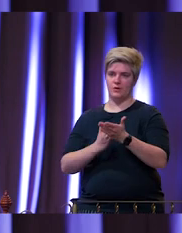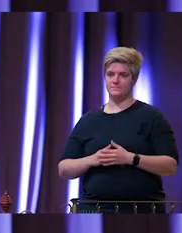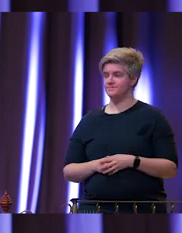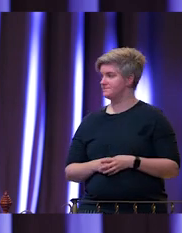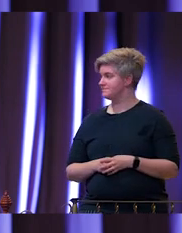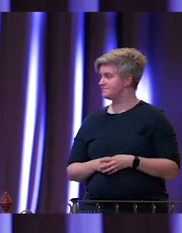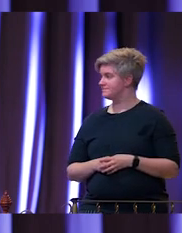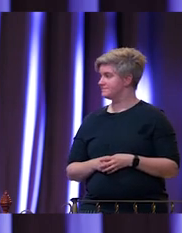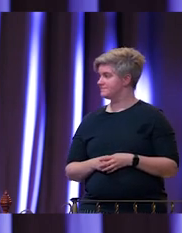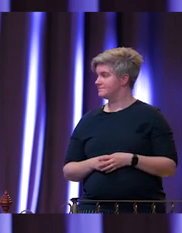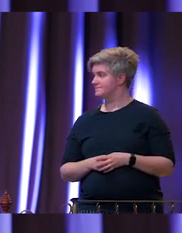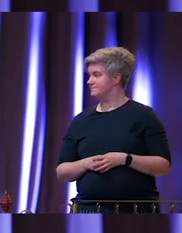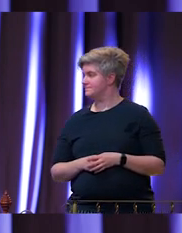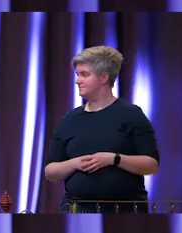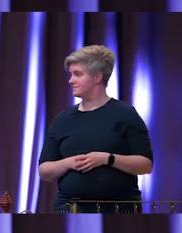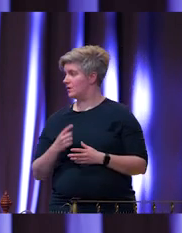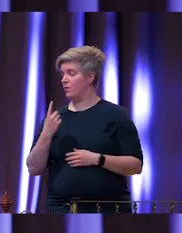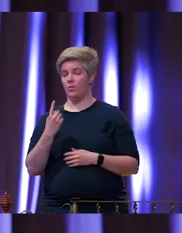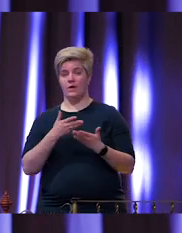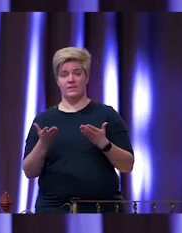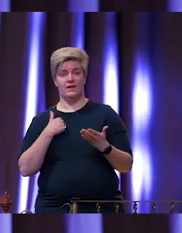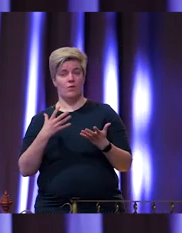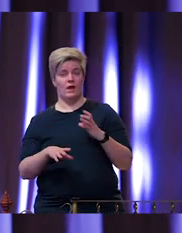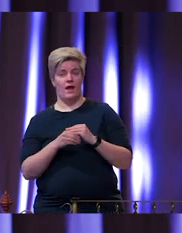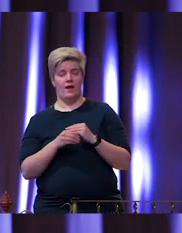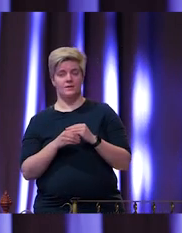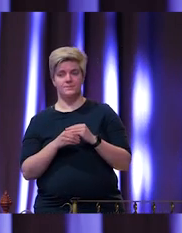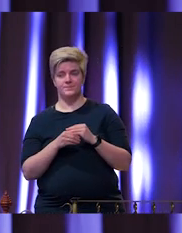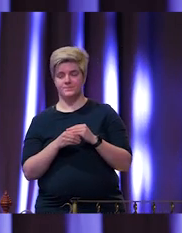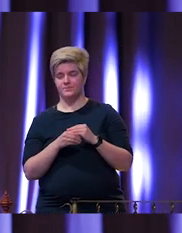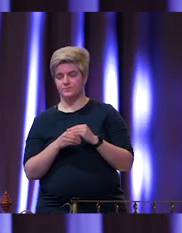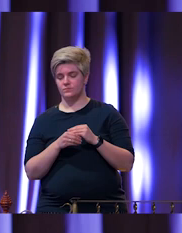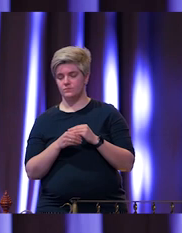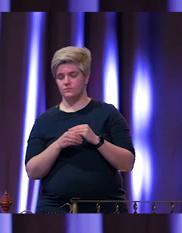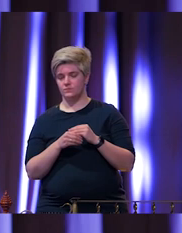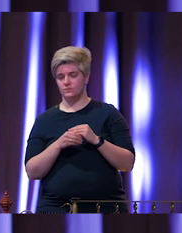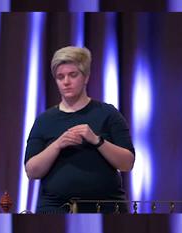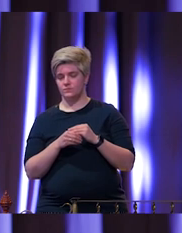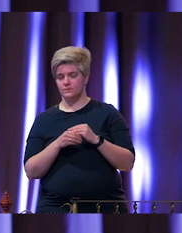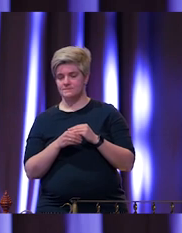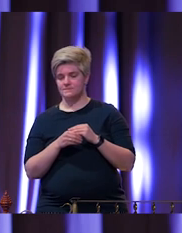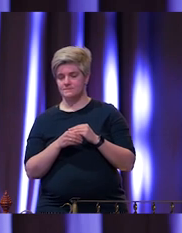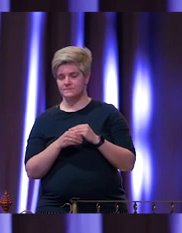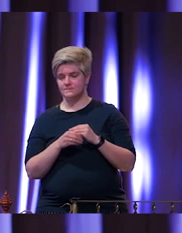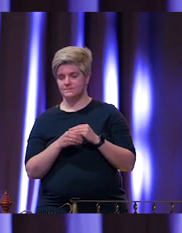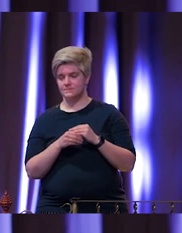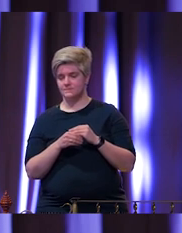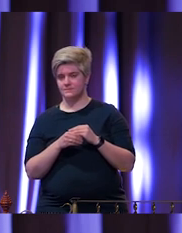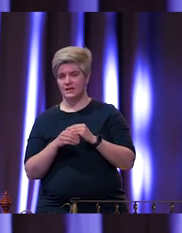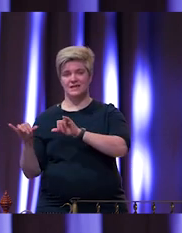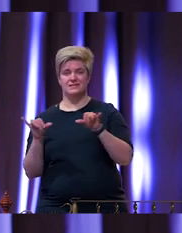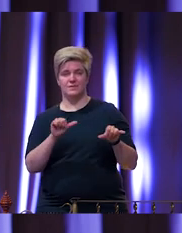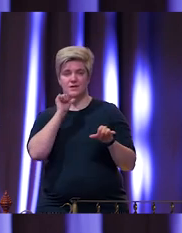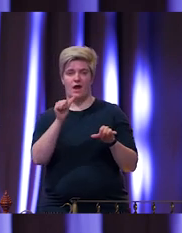Thanks for the question. One thing I just add to that is that just like not all nonprofits are the same, not